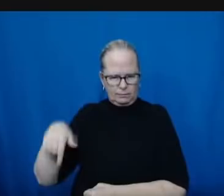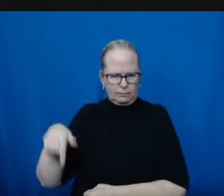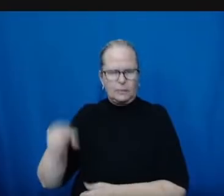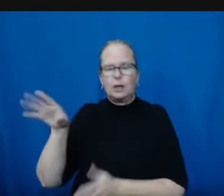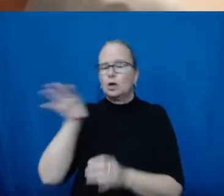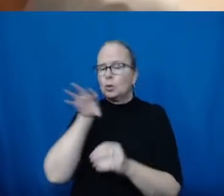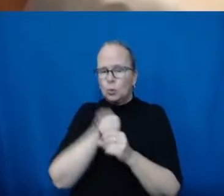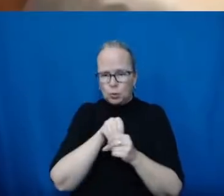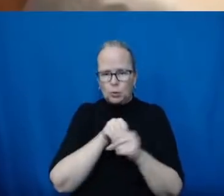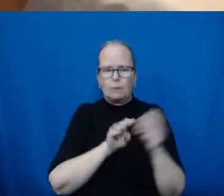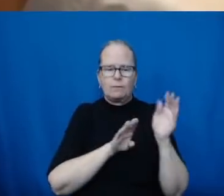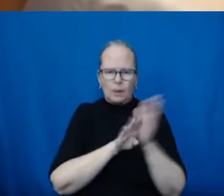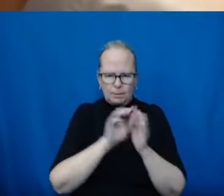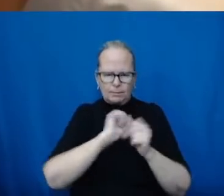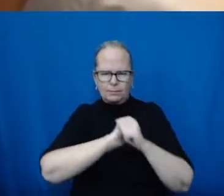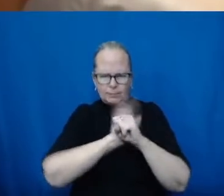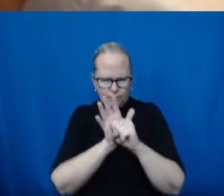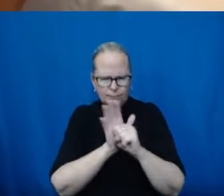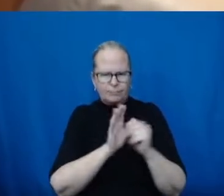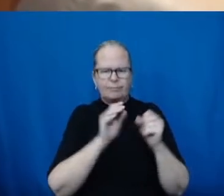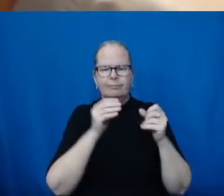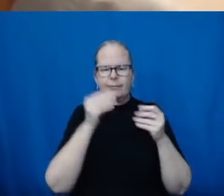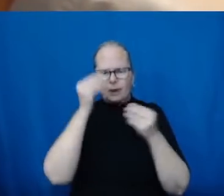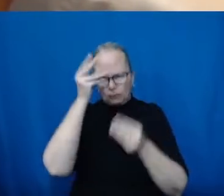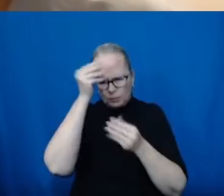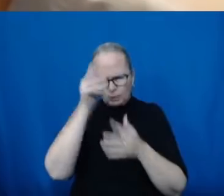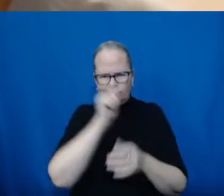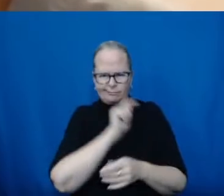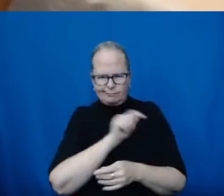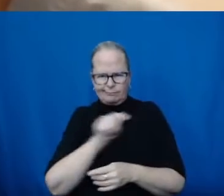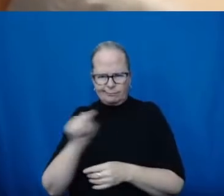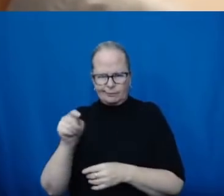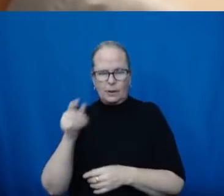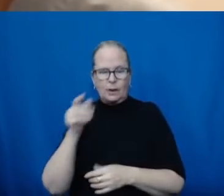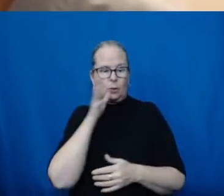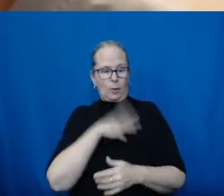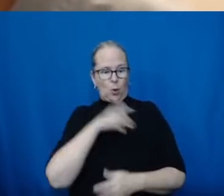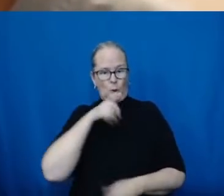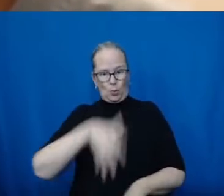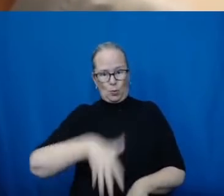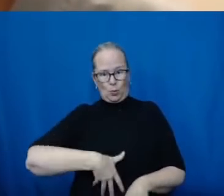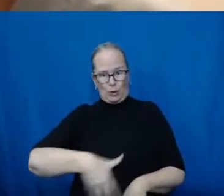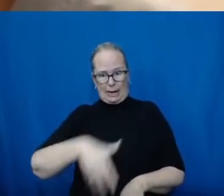women with this disease. Stephanie, thank you so very much for joining us.